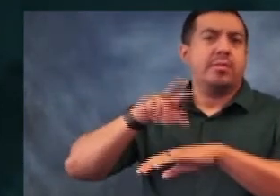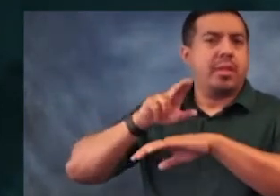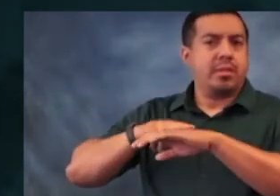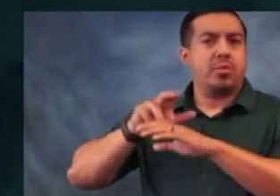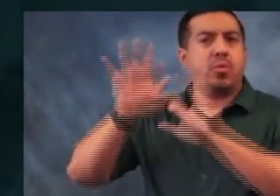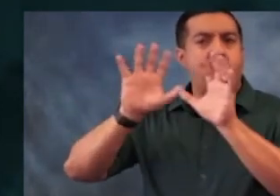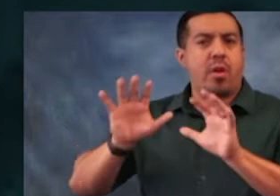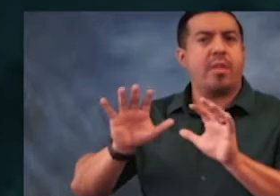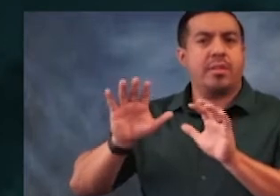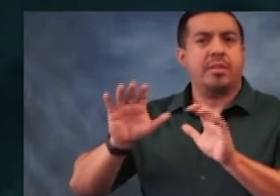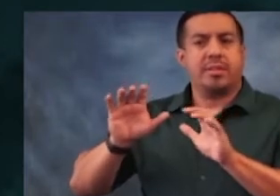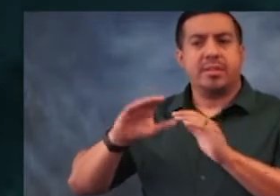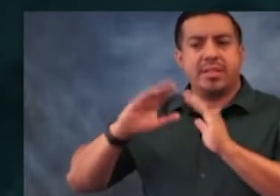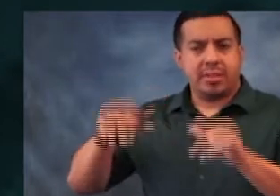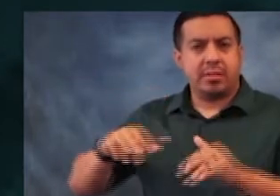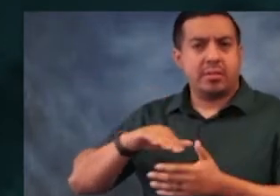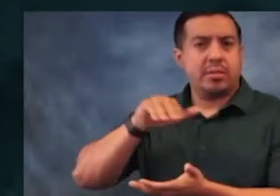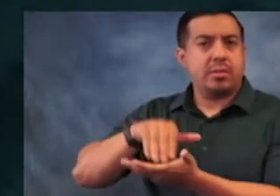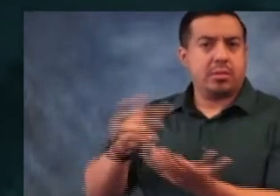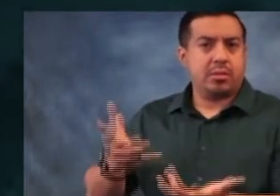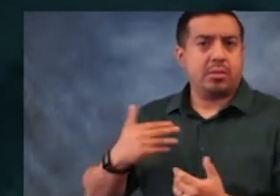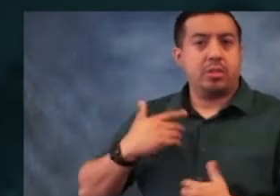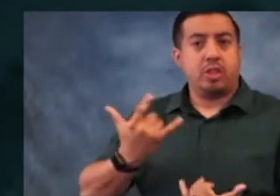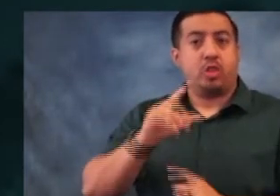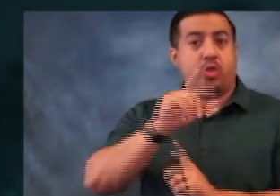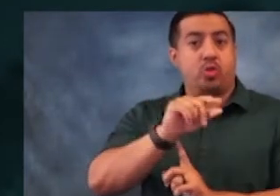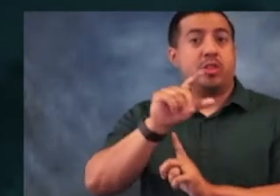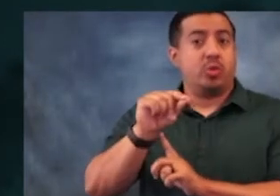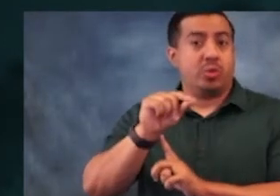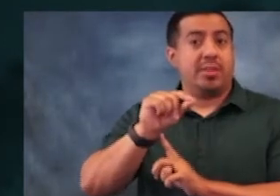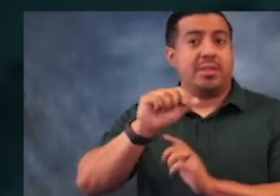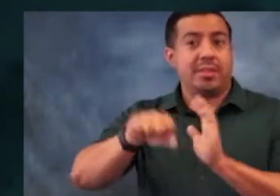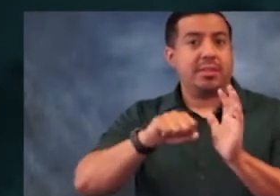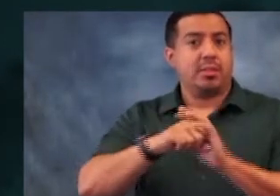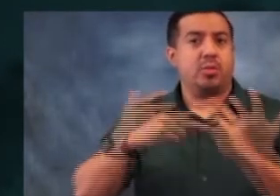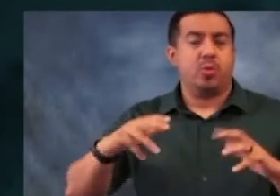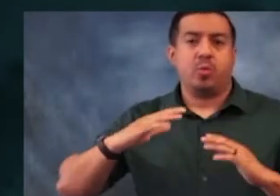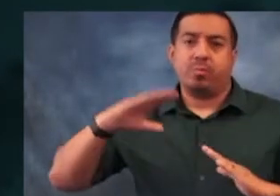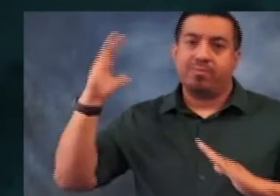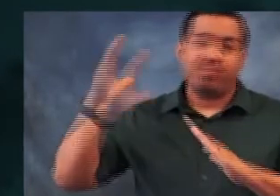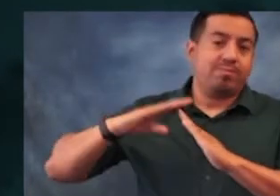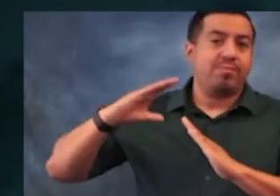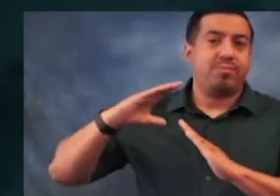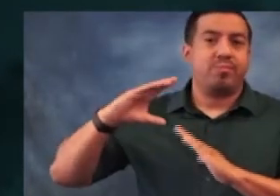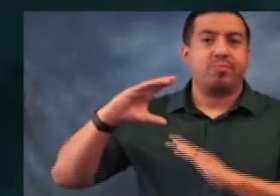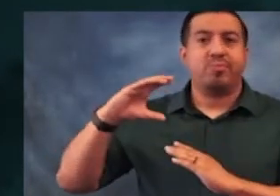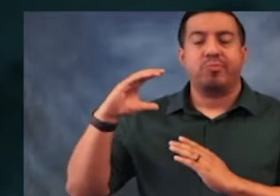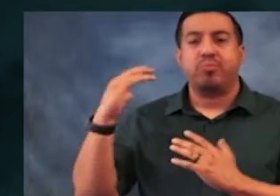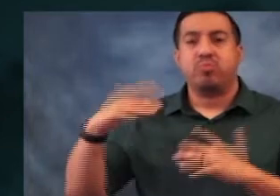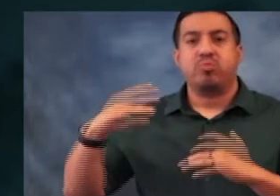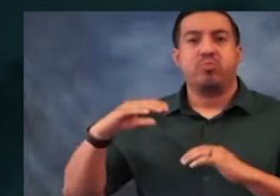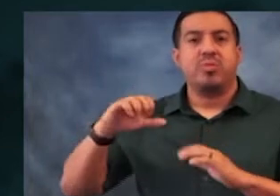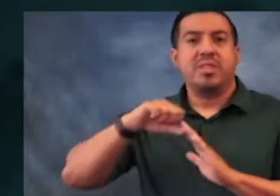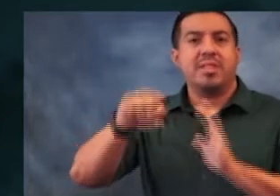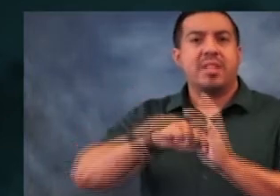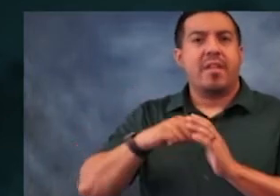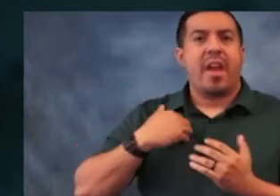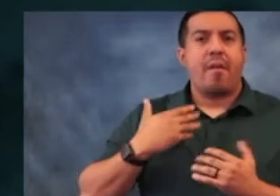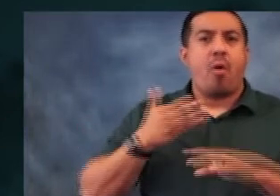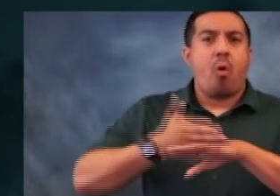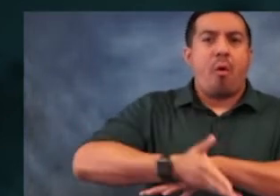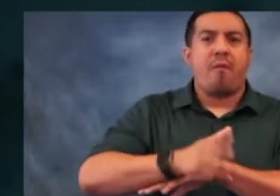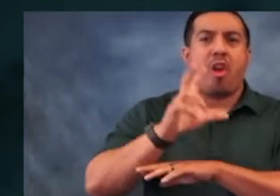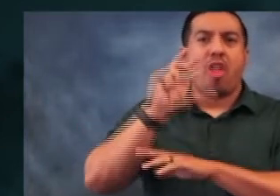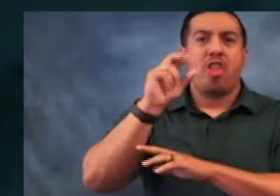right here in our operations area in Miami, Florida. Coming off the 2020 season, it was a record-breaking season.